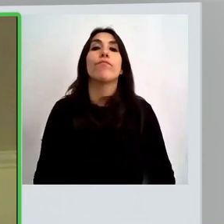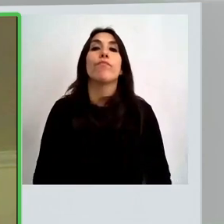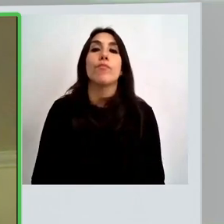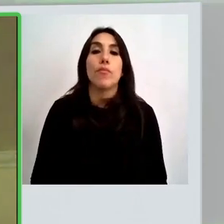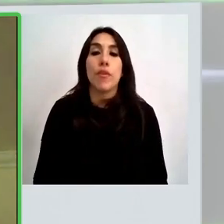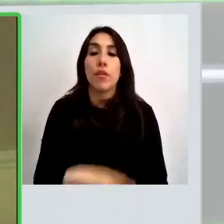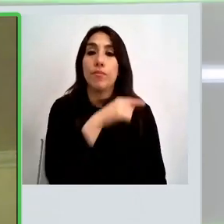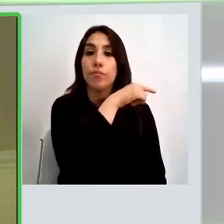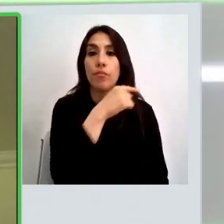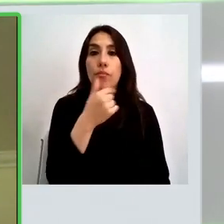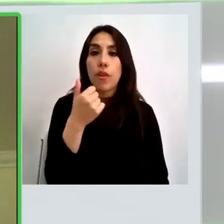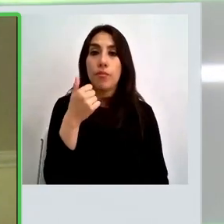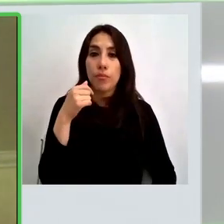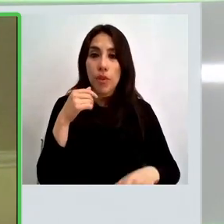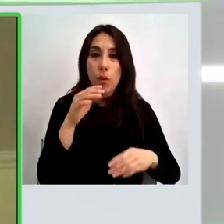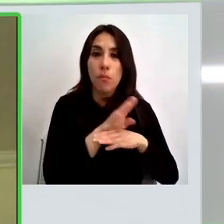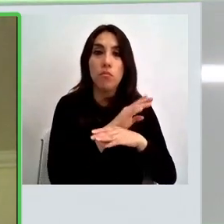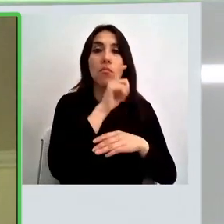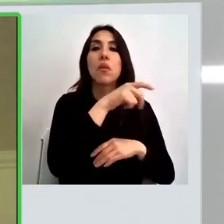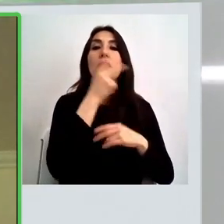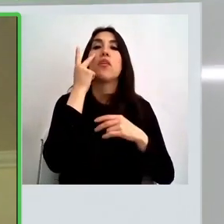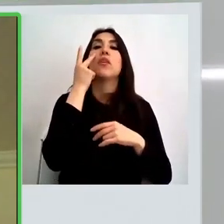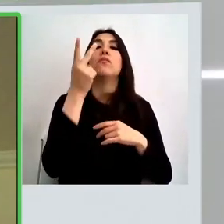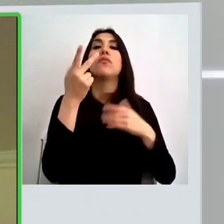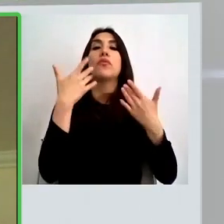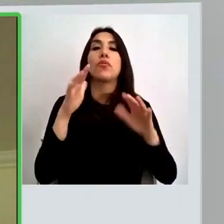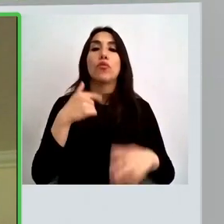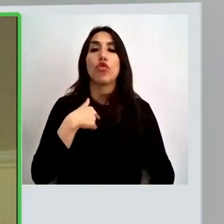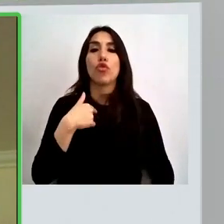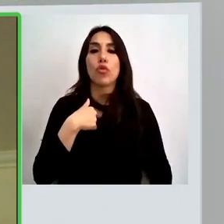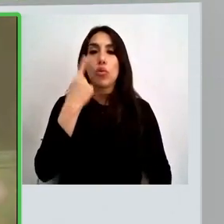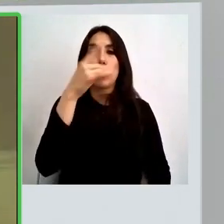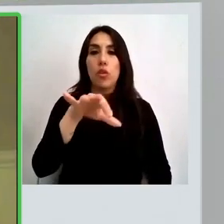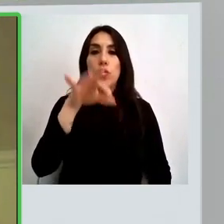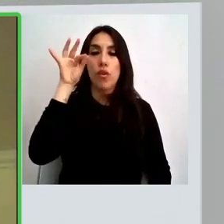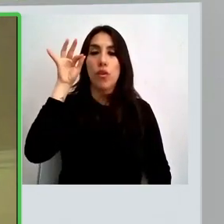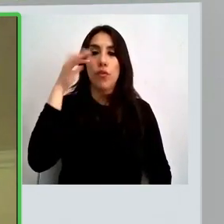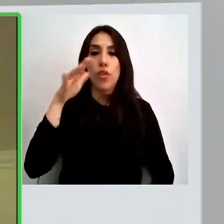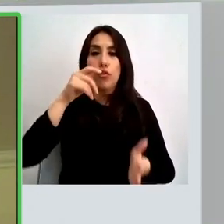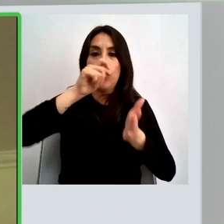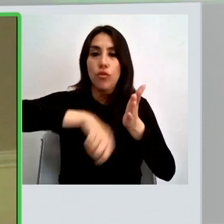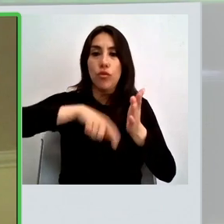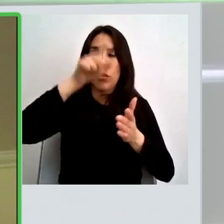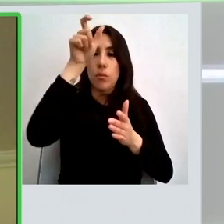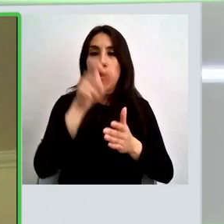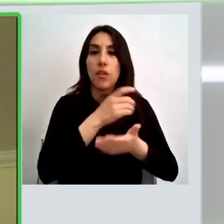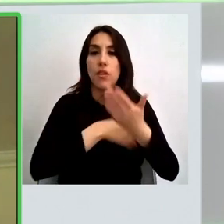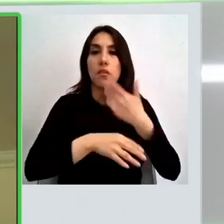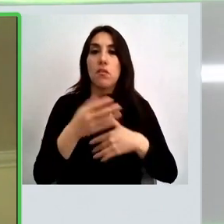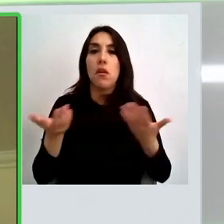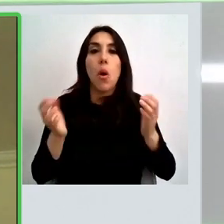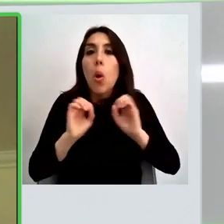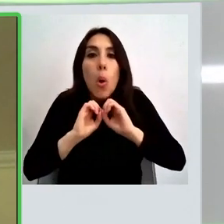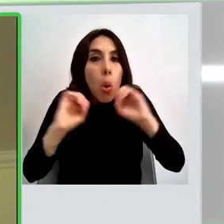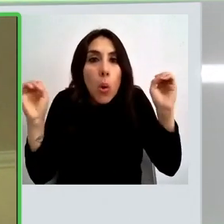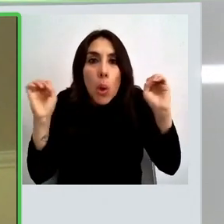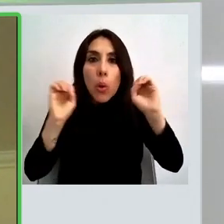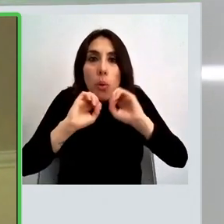again, like so many before them, that their whole workforce actually became